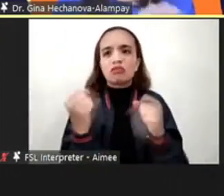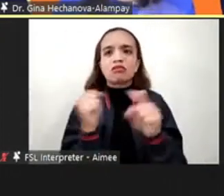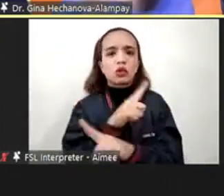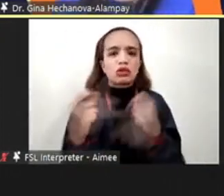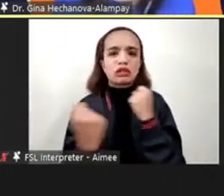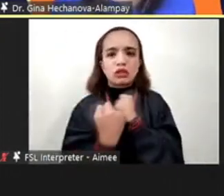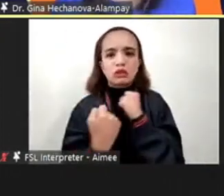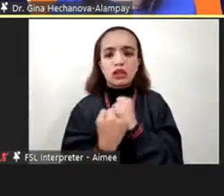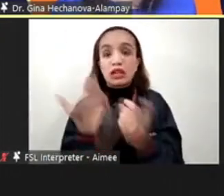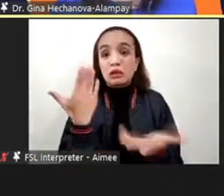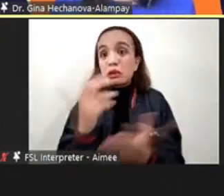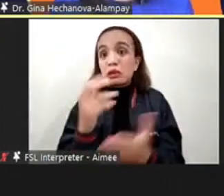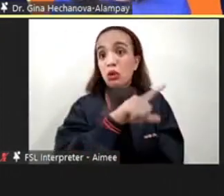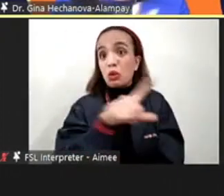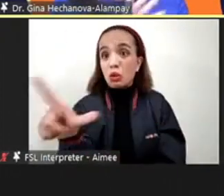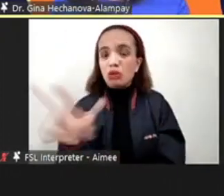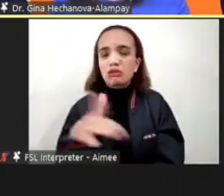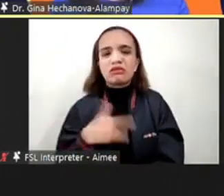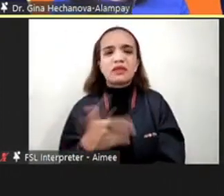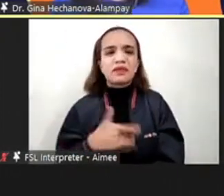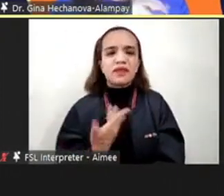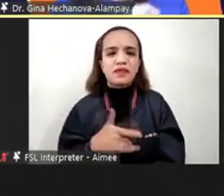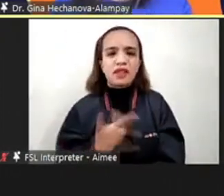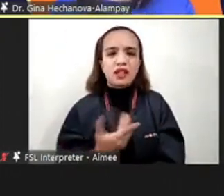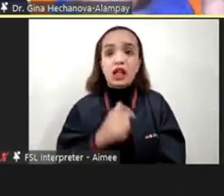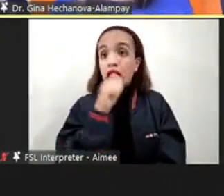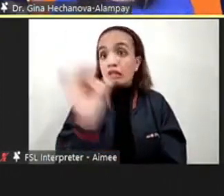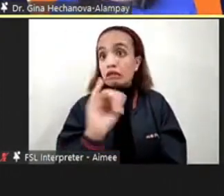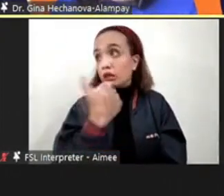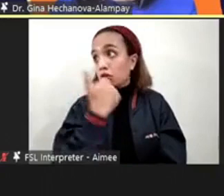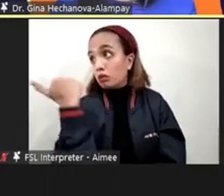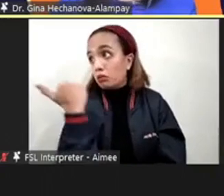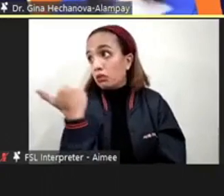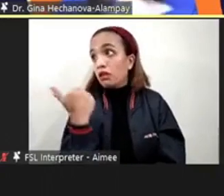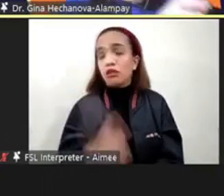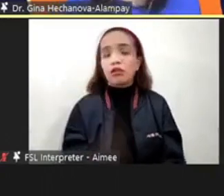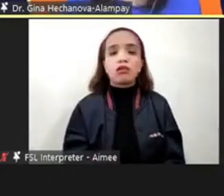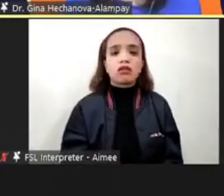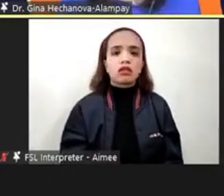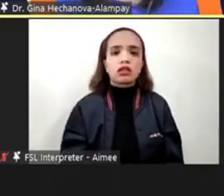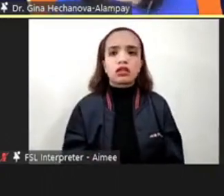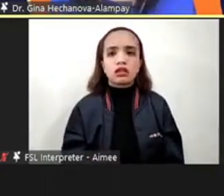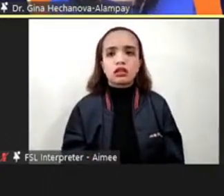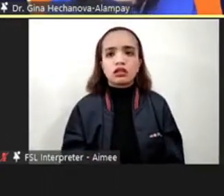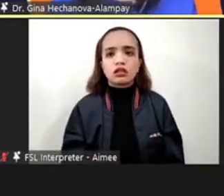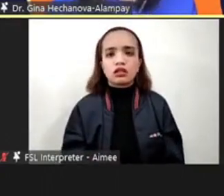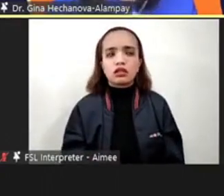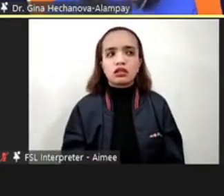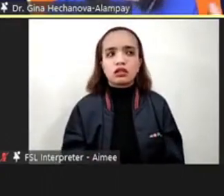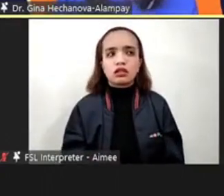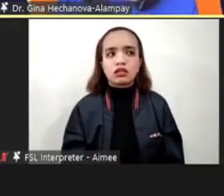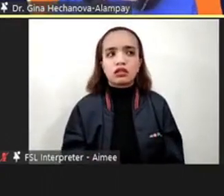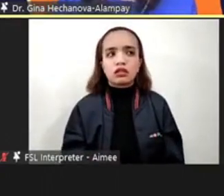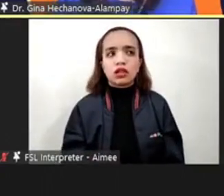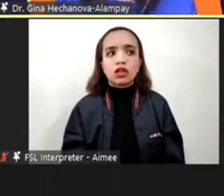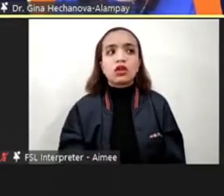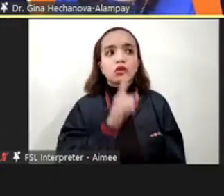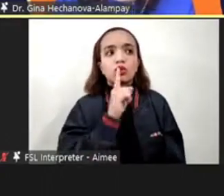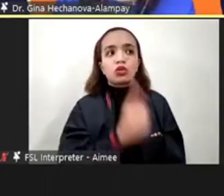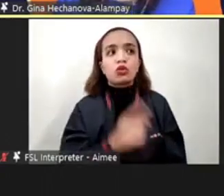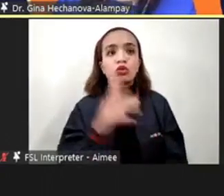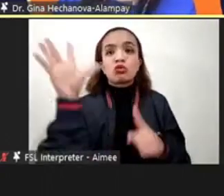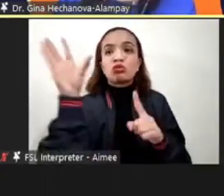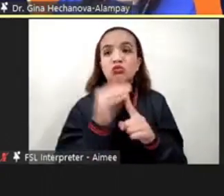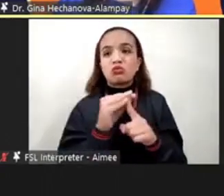kasi lahat naramdaman ito. Unlike others na hindi nararamdaman yung iba. And maybe it's also cultural